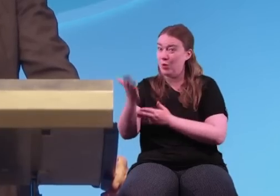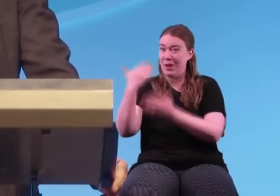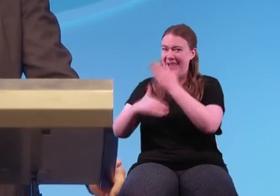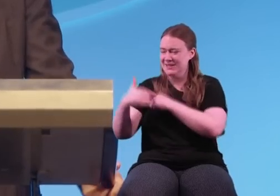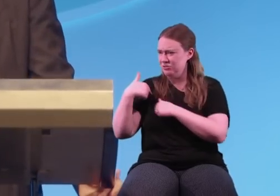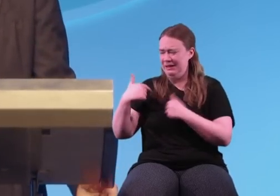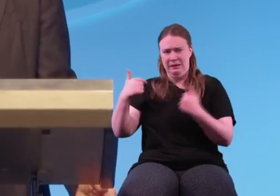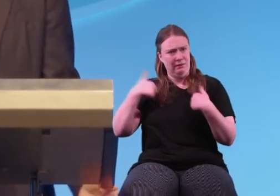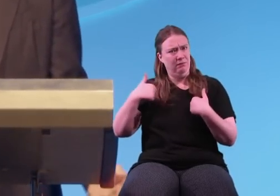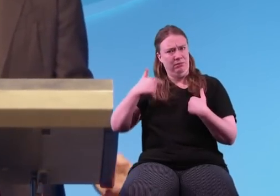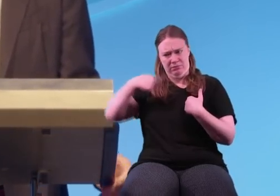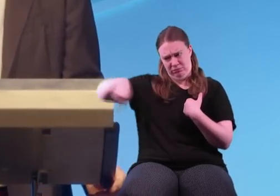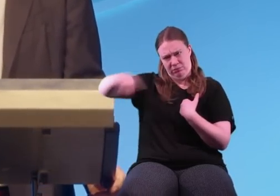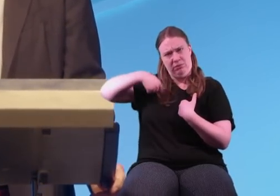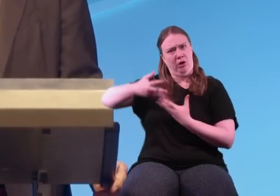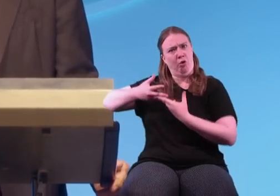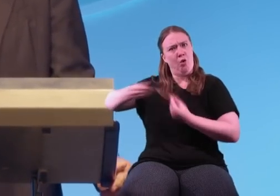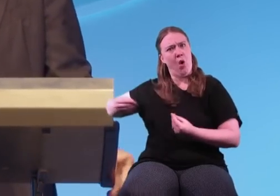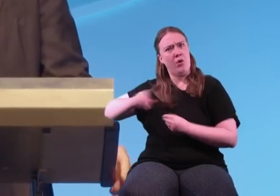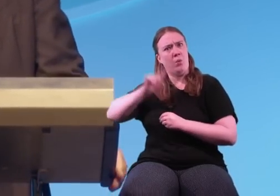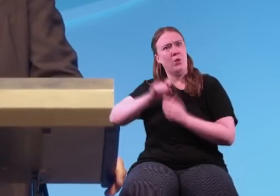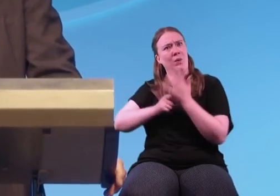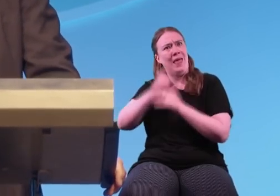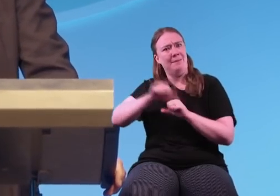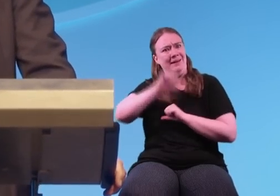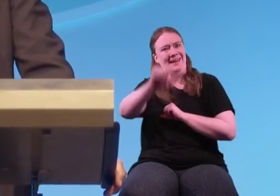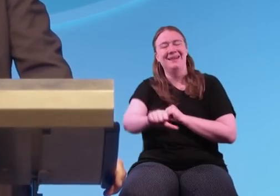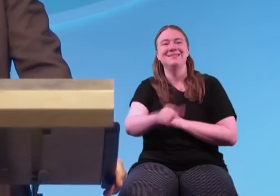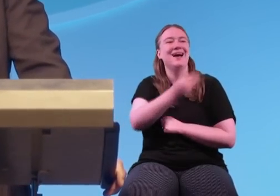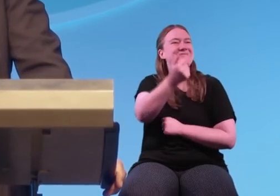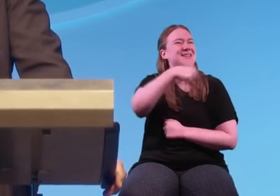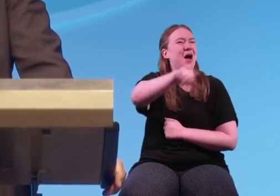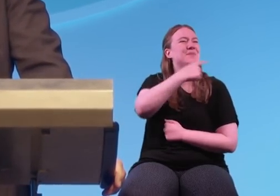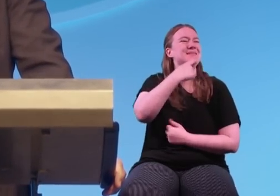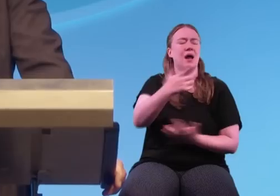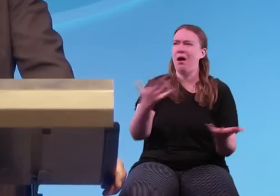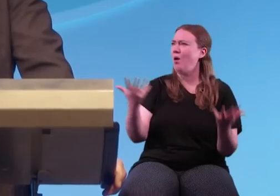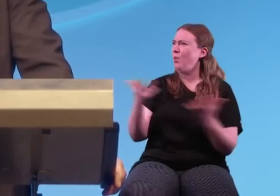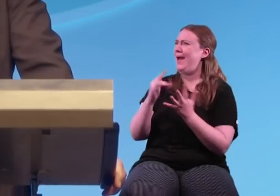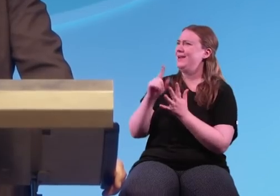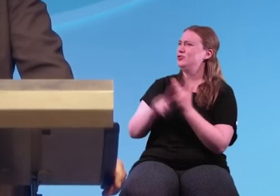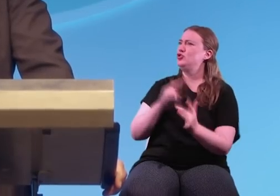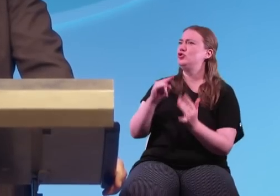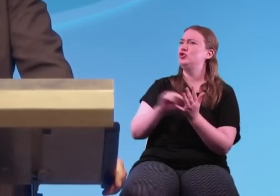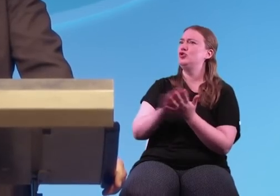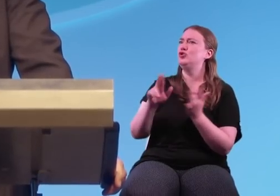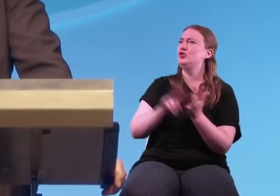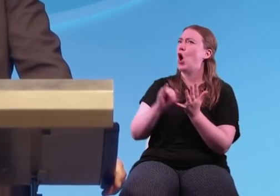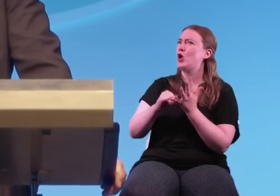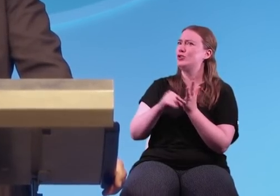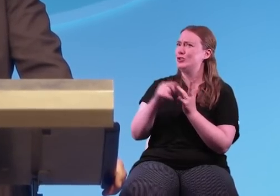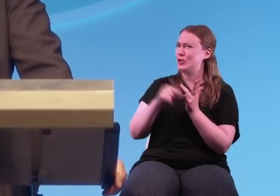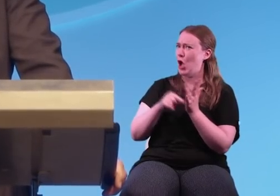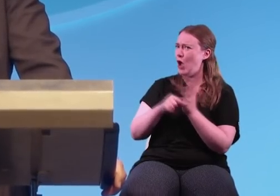here today saying, "Where is John Stott when you need him?" And I concur with that